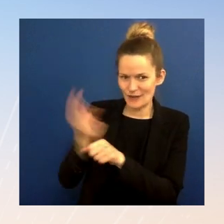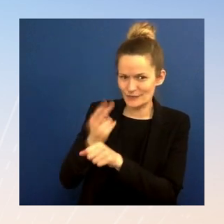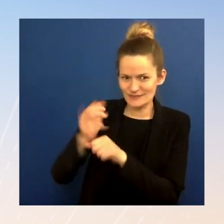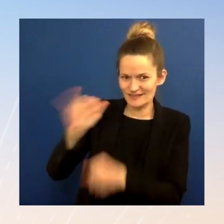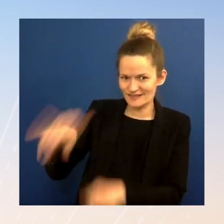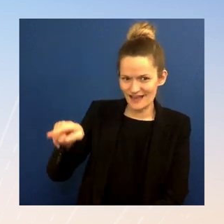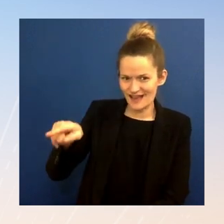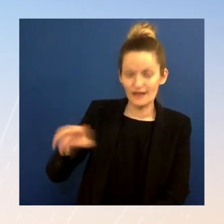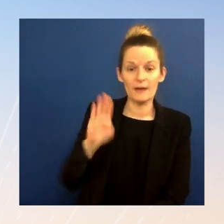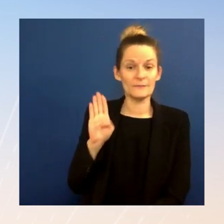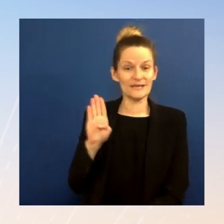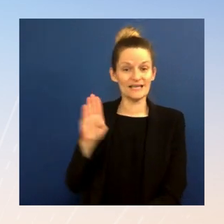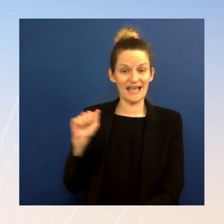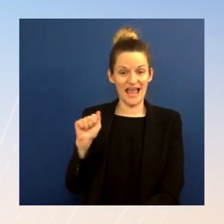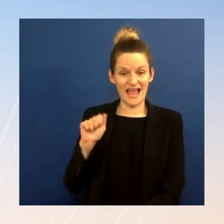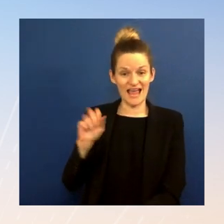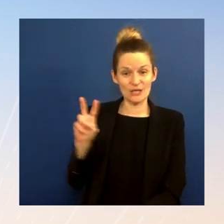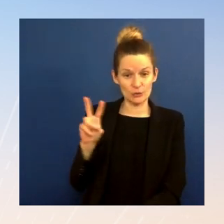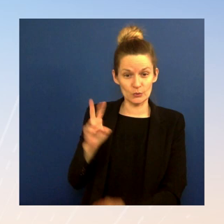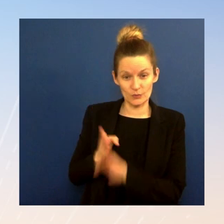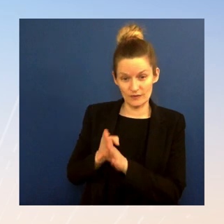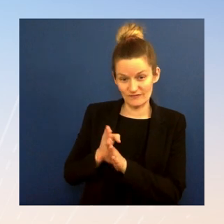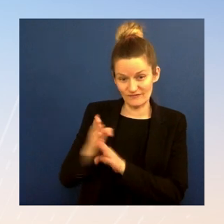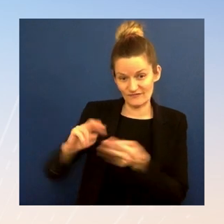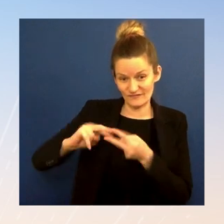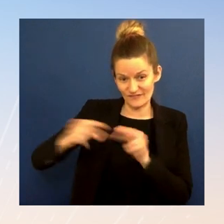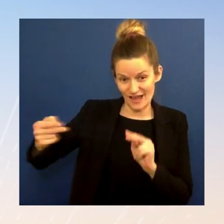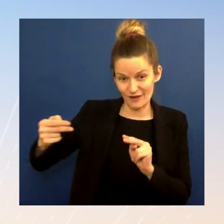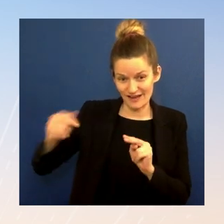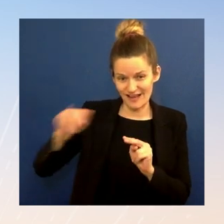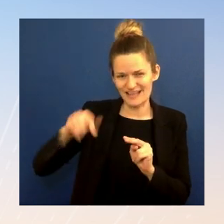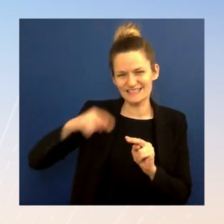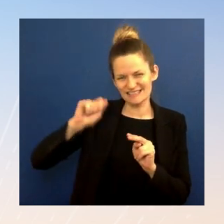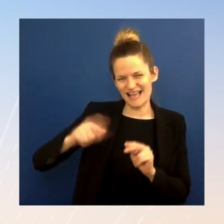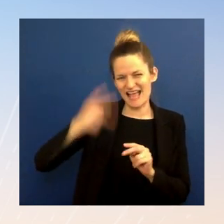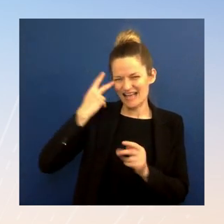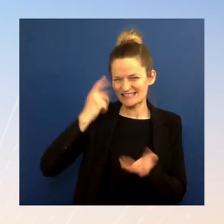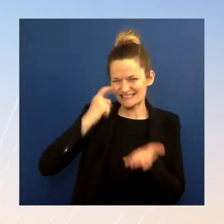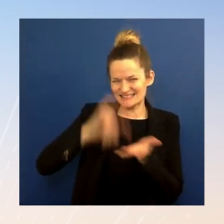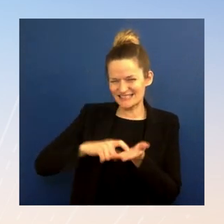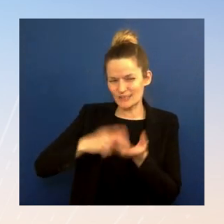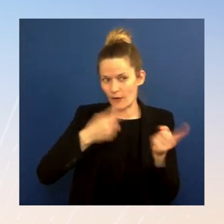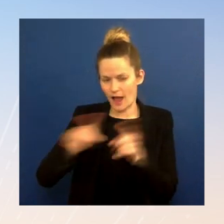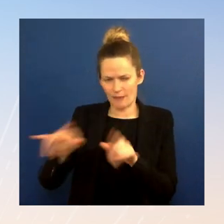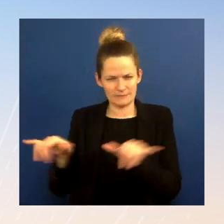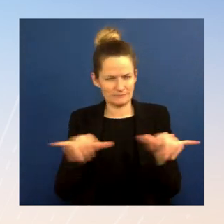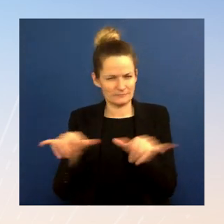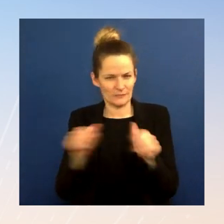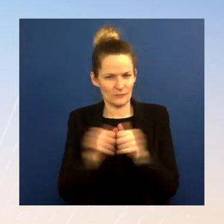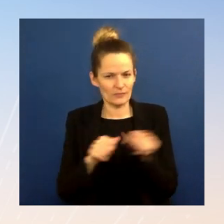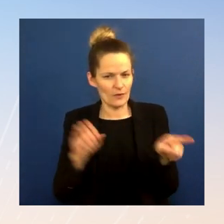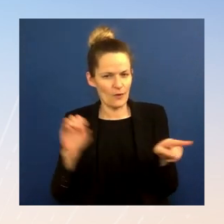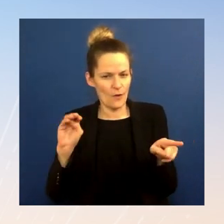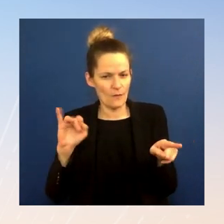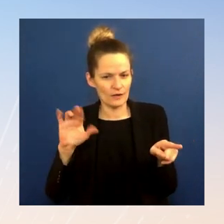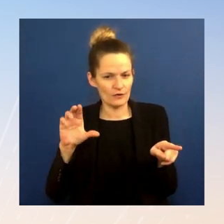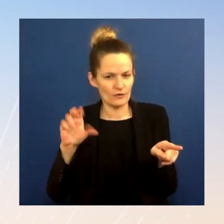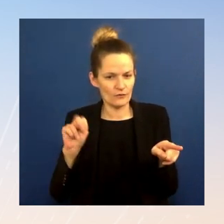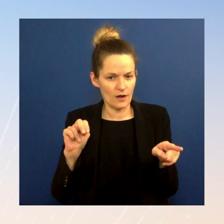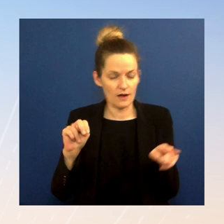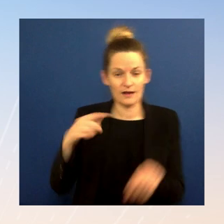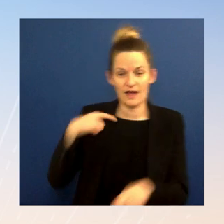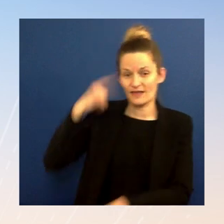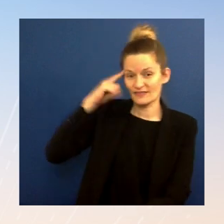that surge in November, has been circulating here for some time. It may be higher than this, but as of earlier this week, there were